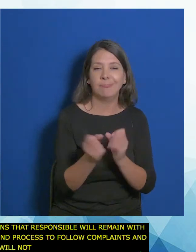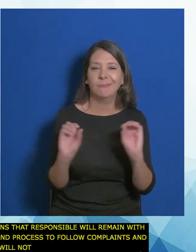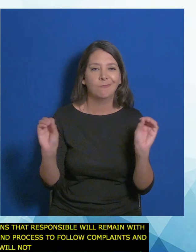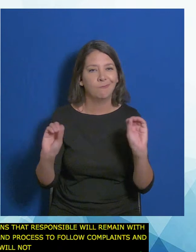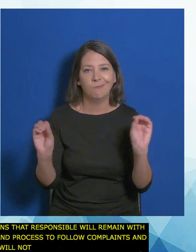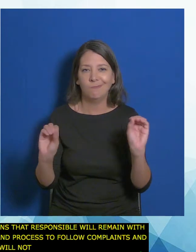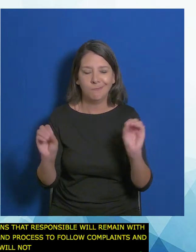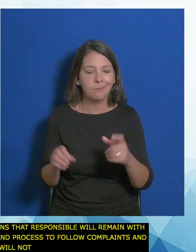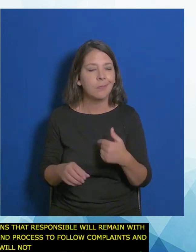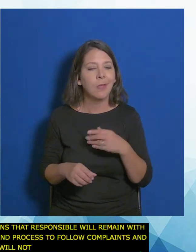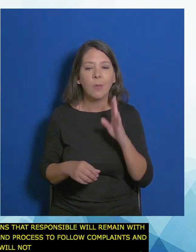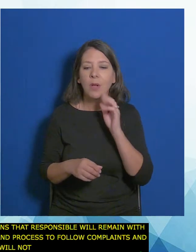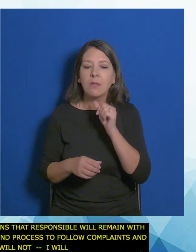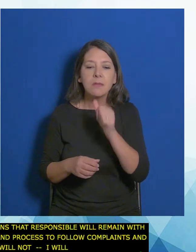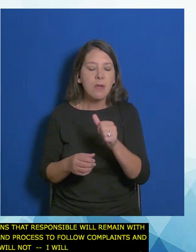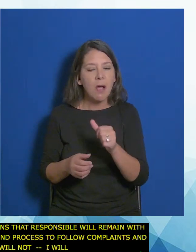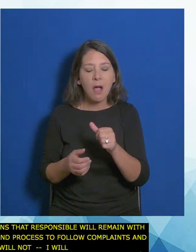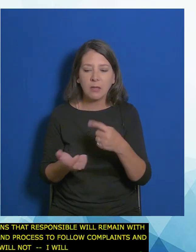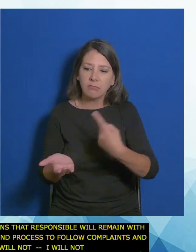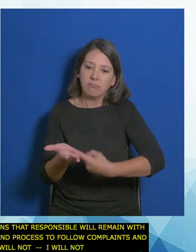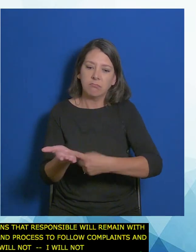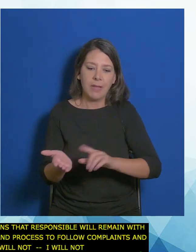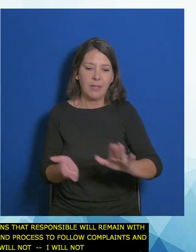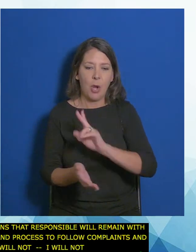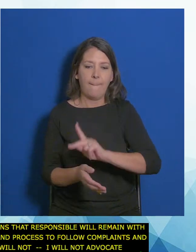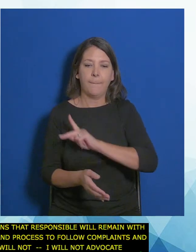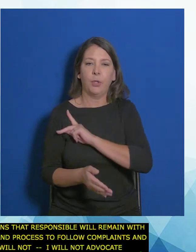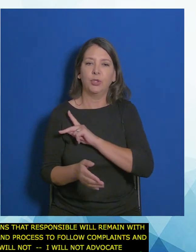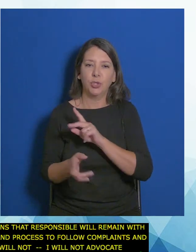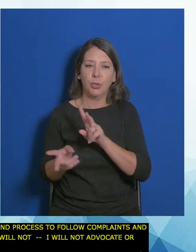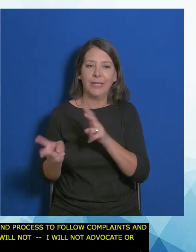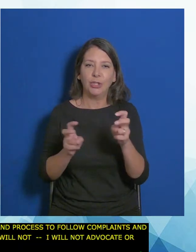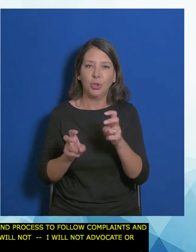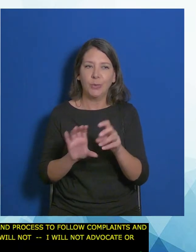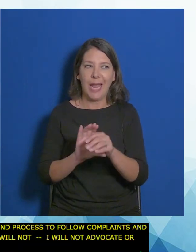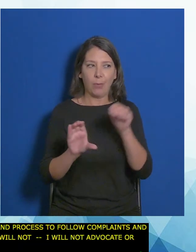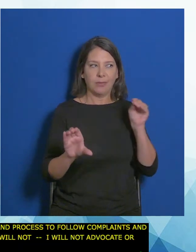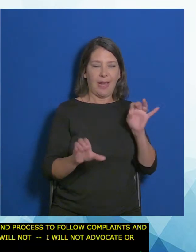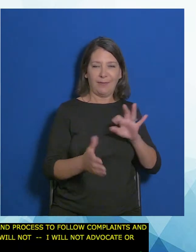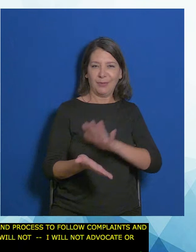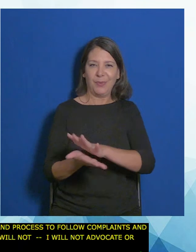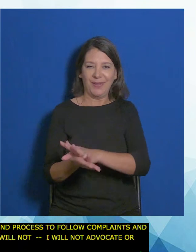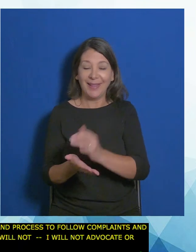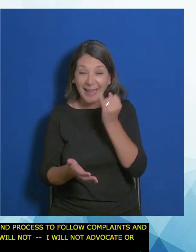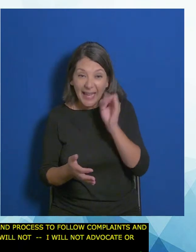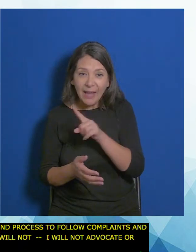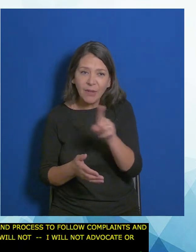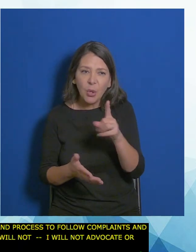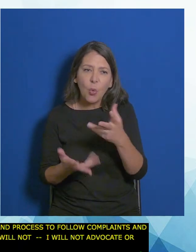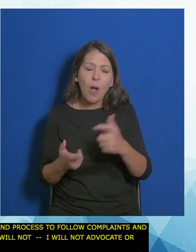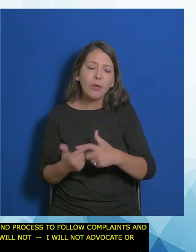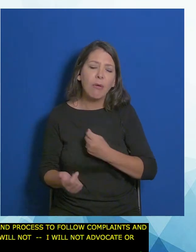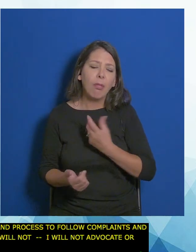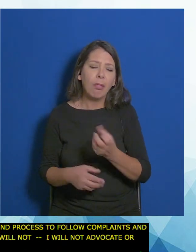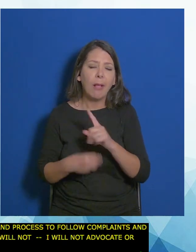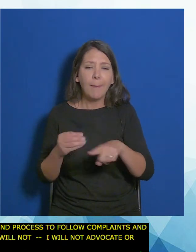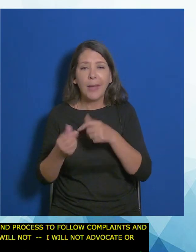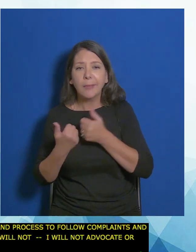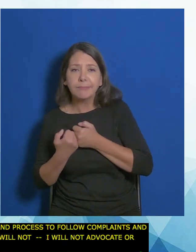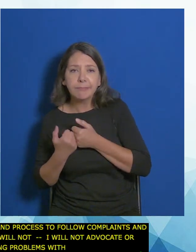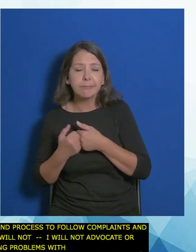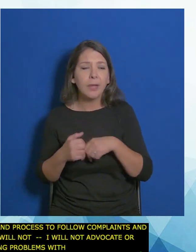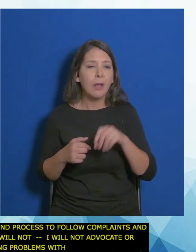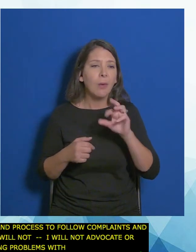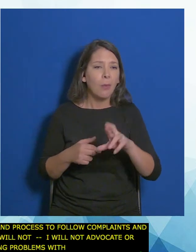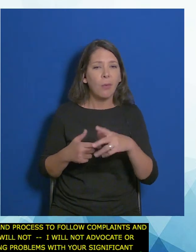address personal disputes outside the agency. For example, if you're having problems with your significant other, your